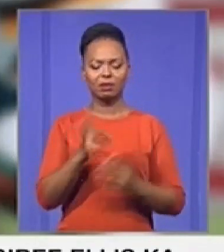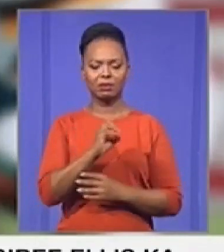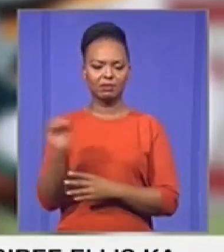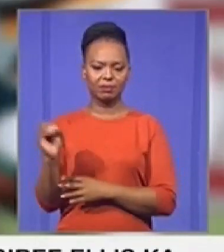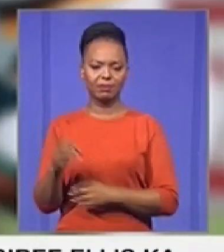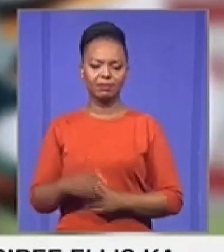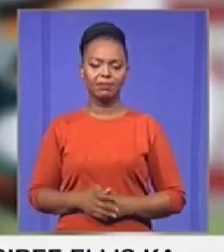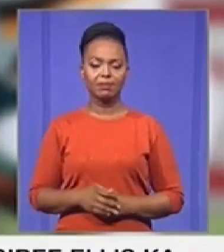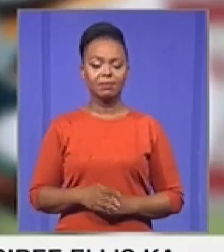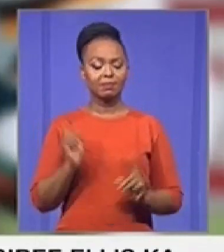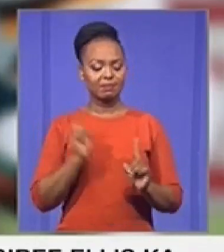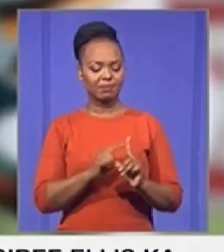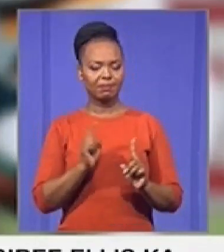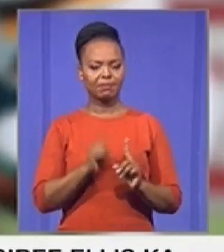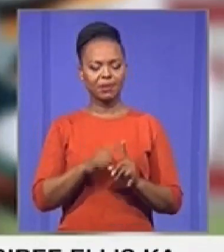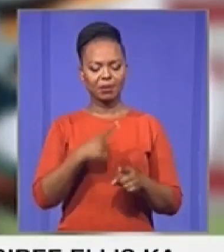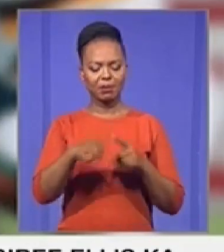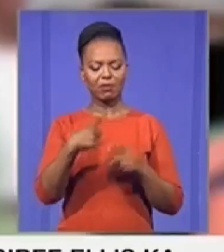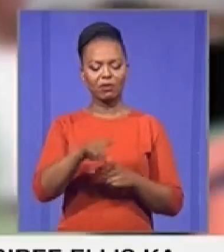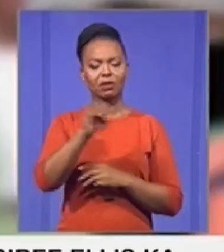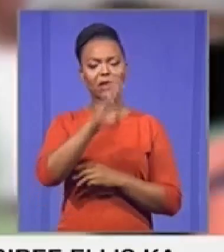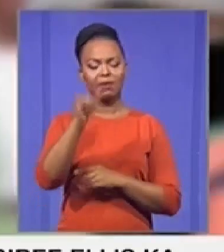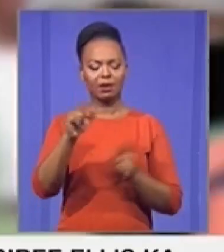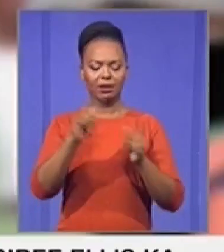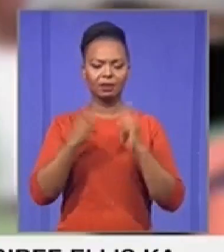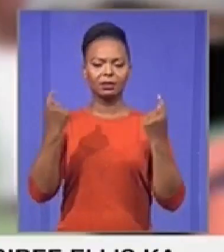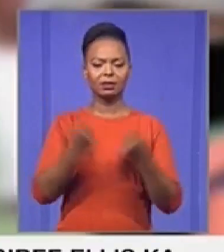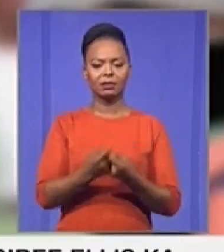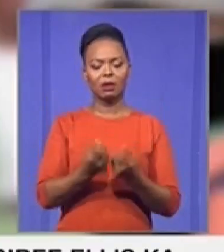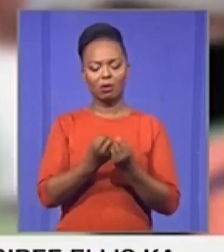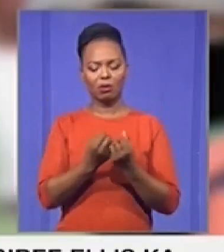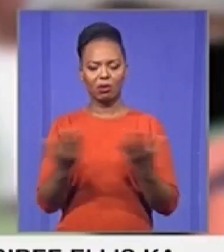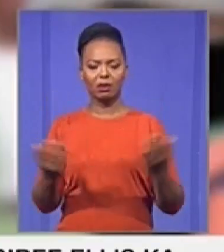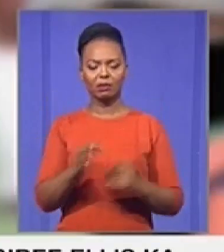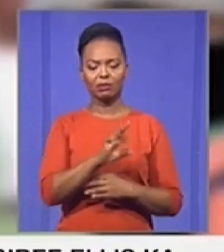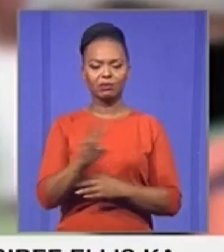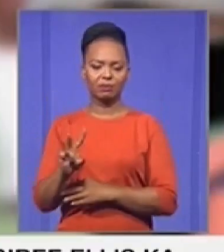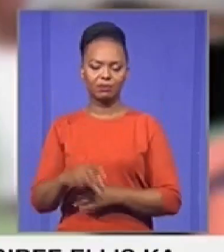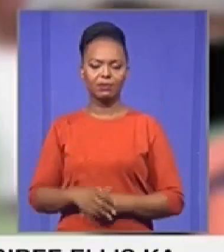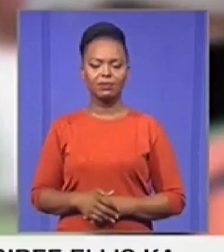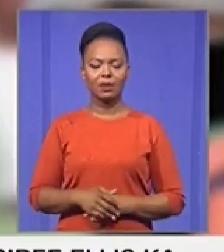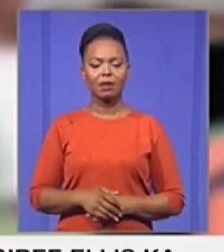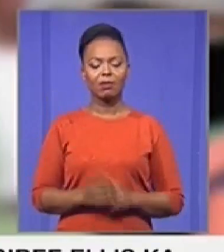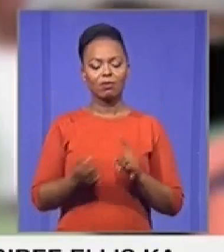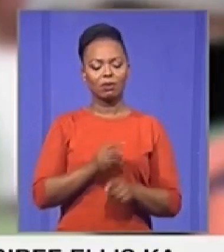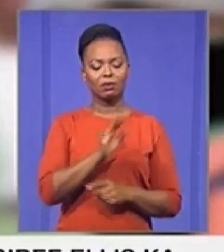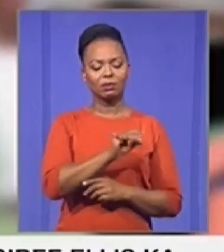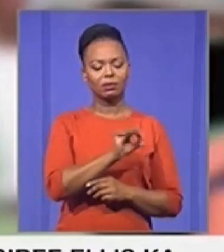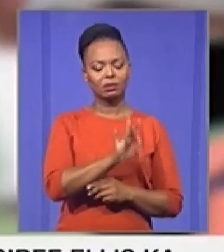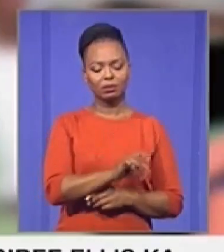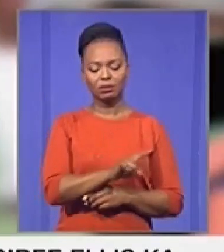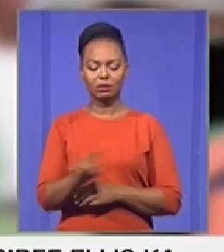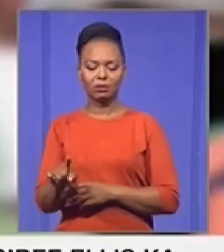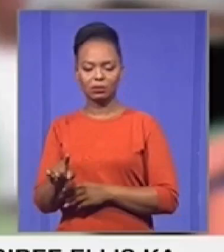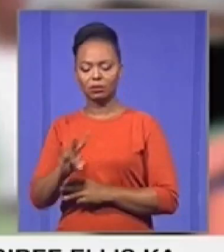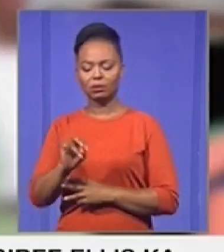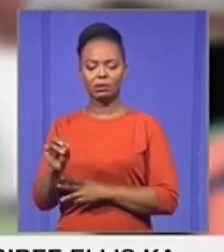300. O raloketše Afrika Borwa makga a 32 magareng ga 1993